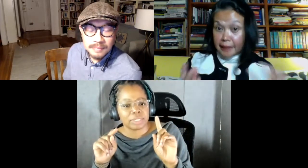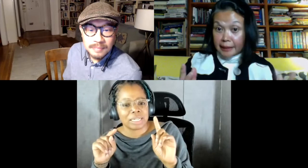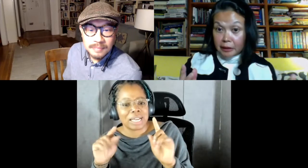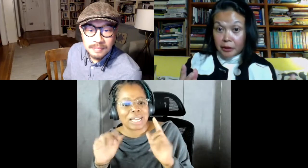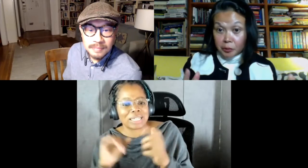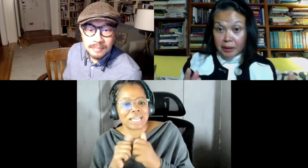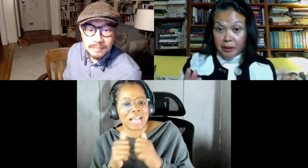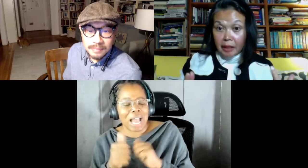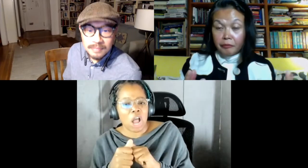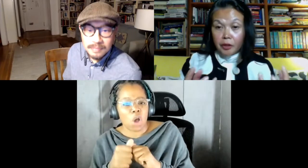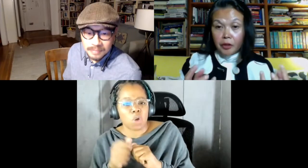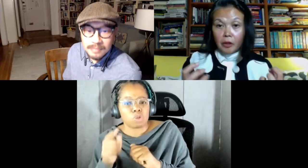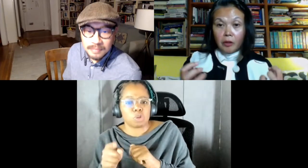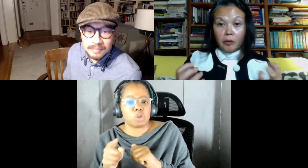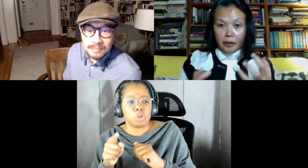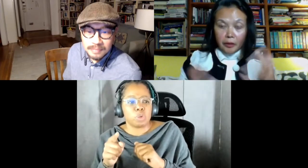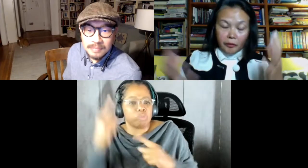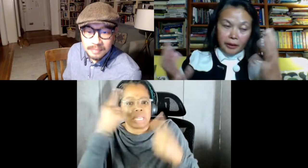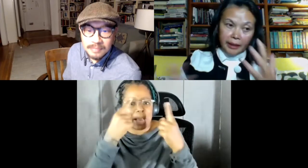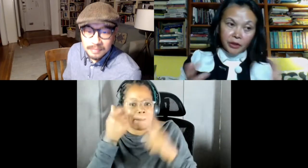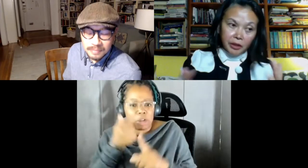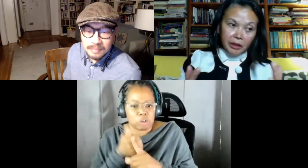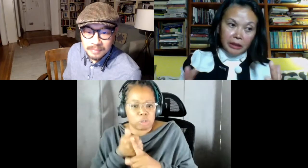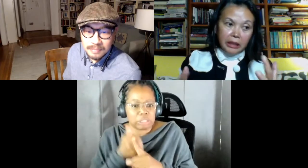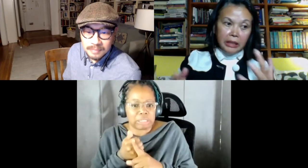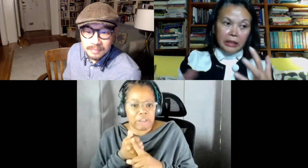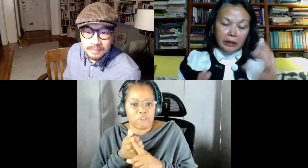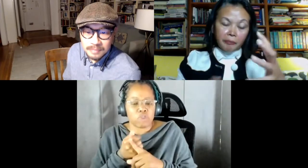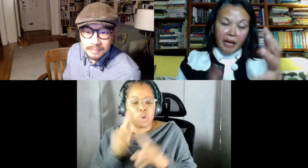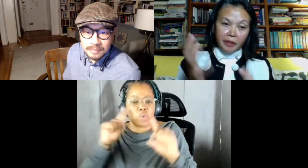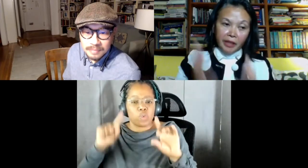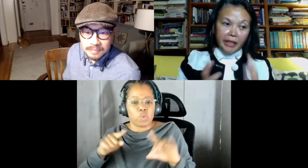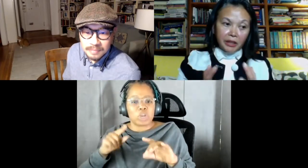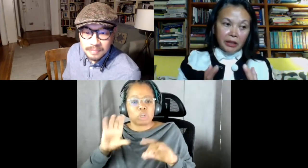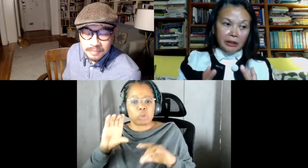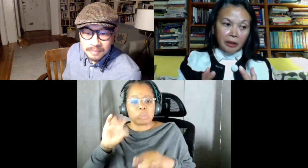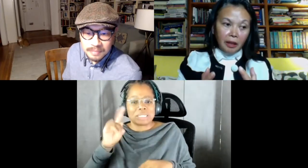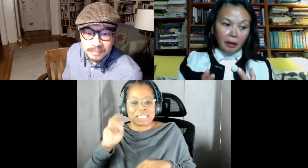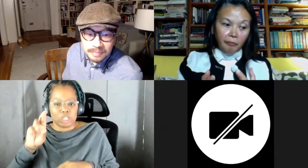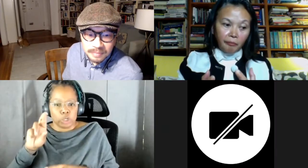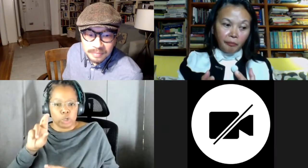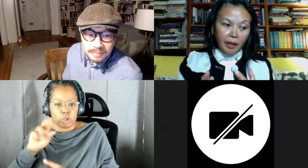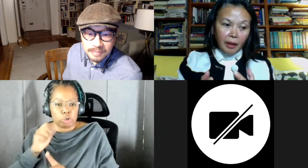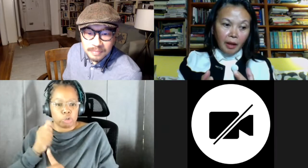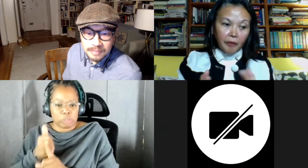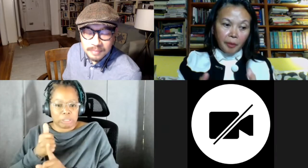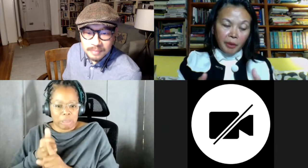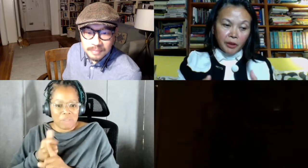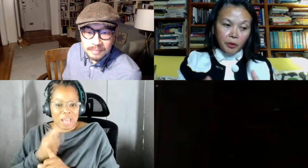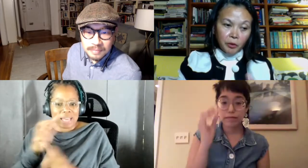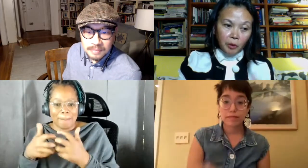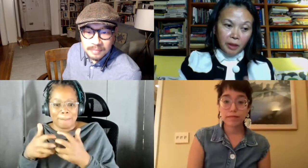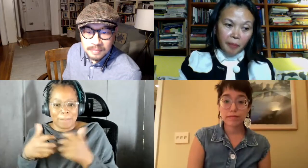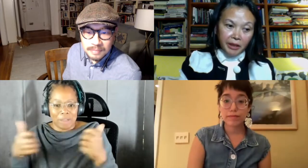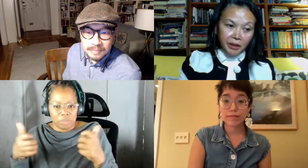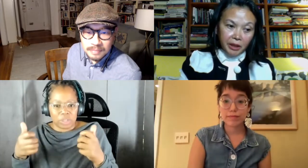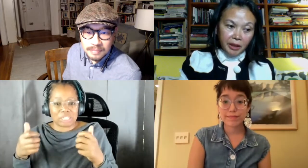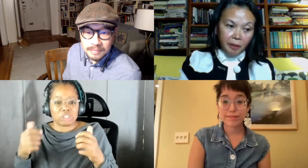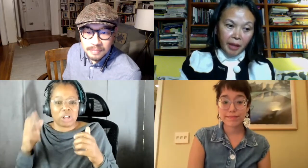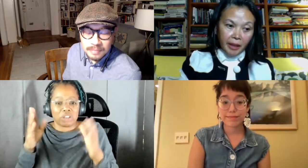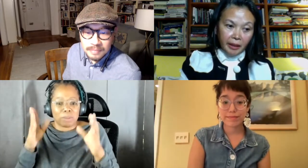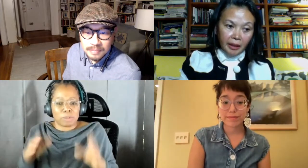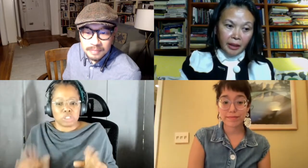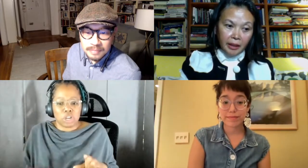one centers oneself, the centering, the bifurcation of the person who grows up Asian